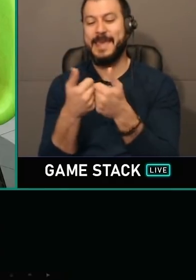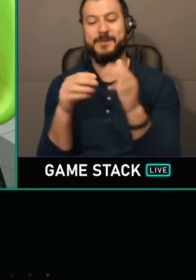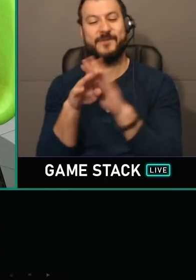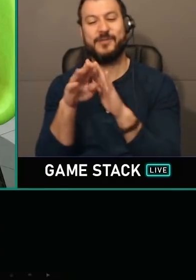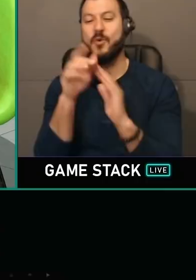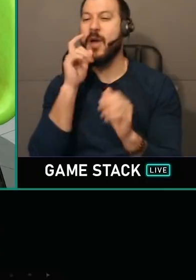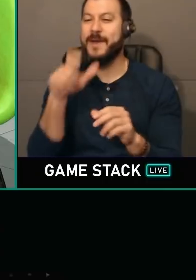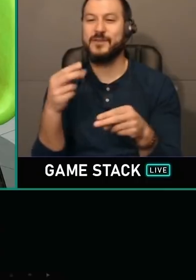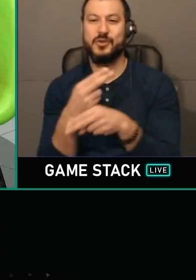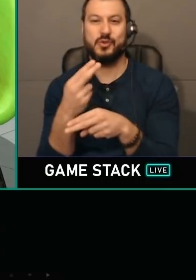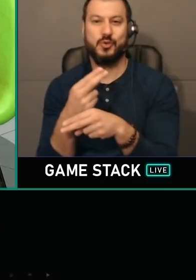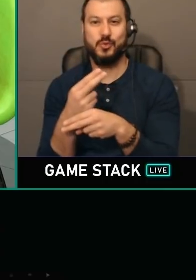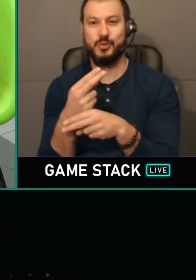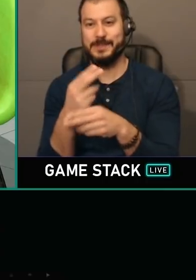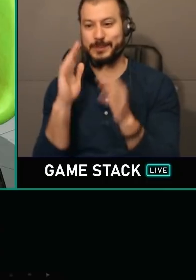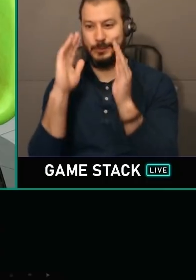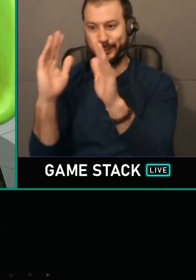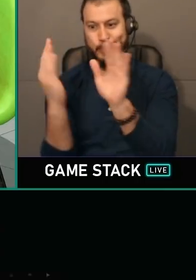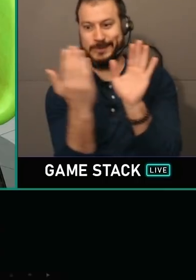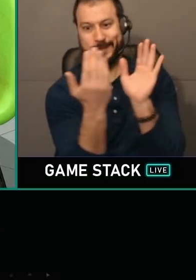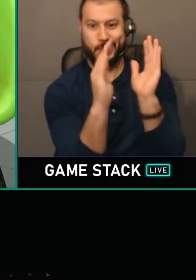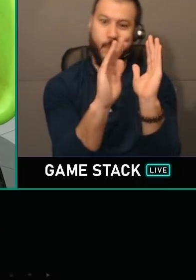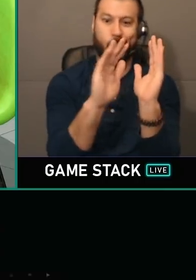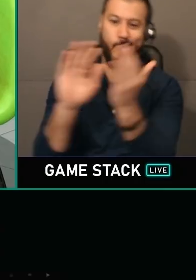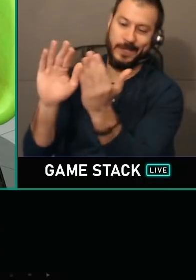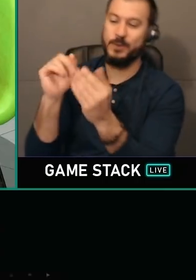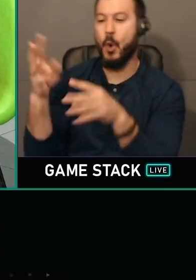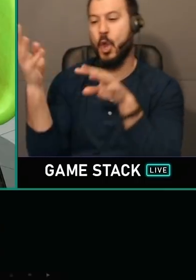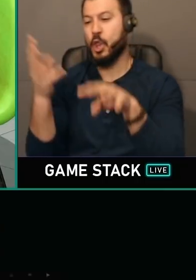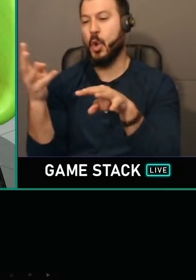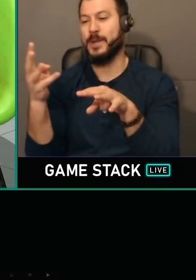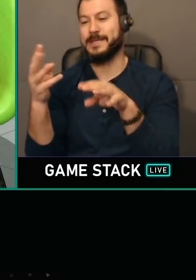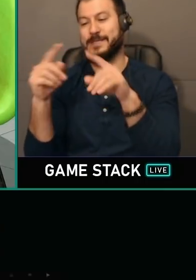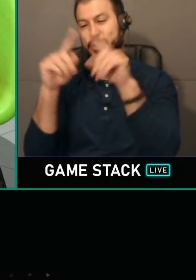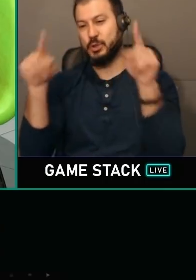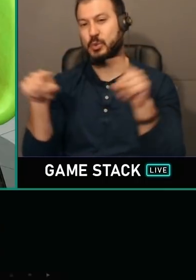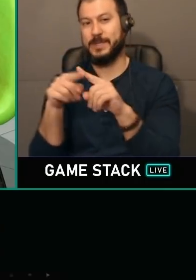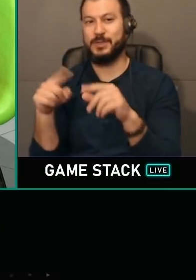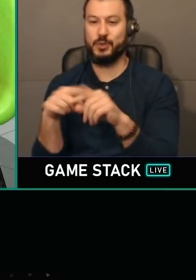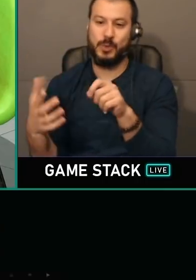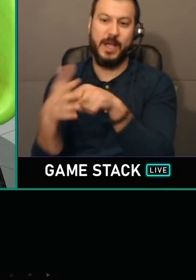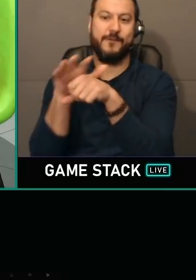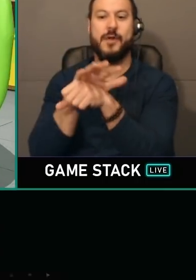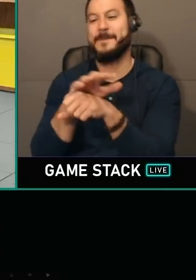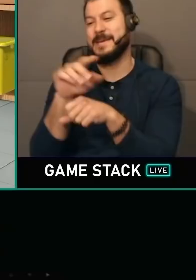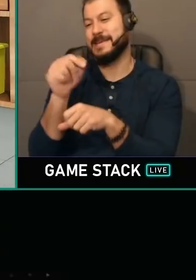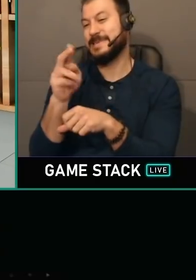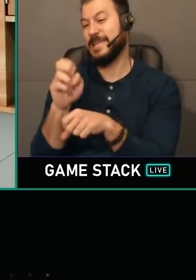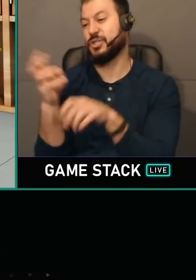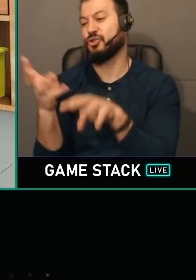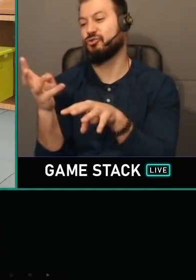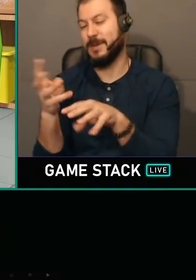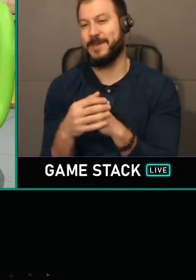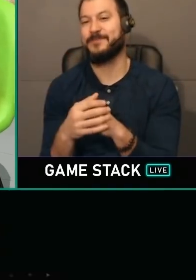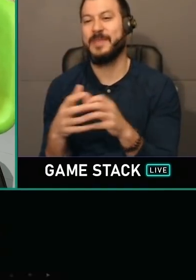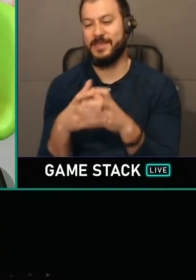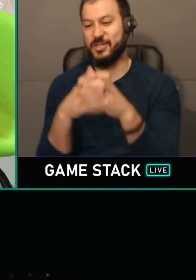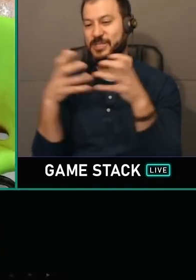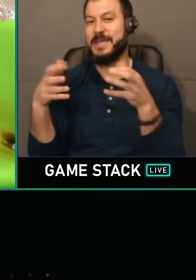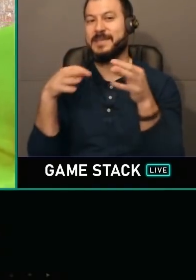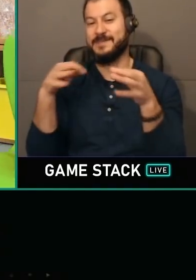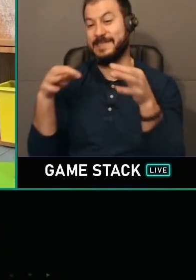use twisted hallways between areas or loading screens to cover up texture streaming. There is a ton of detail in this